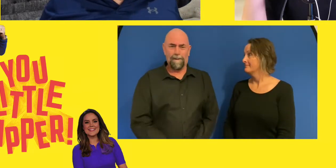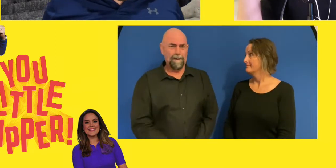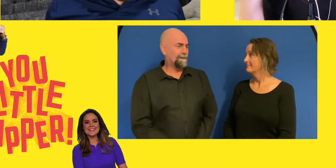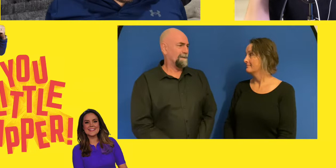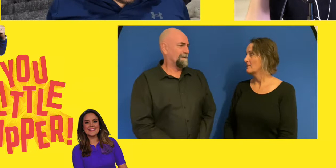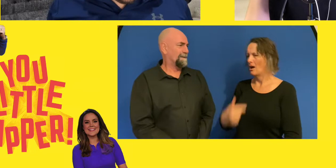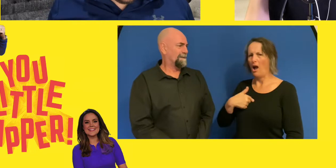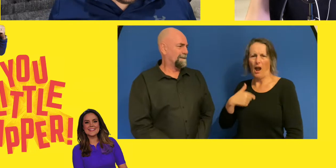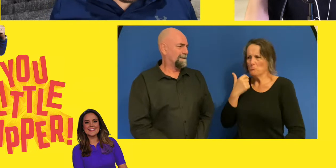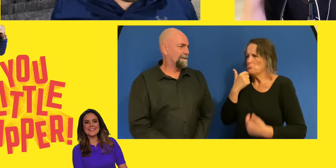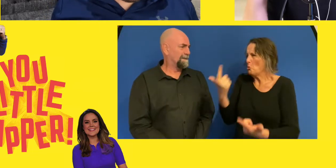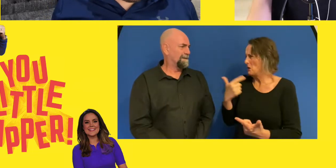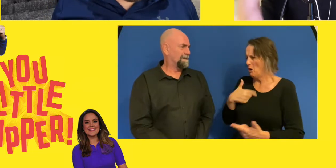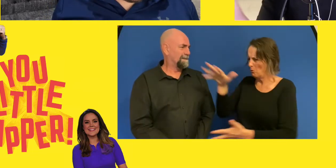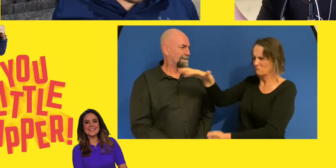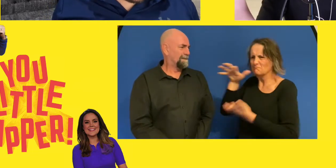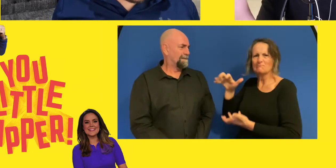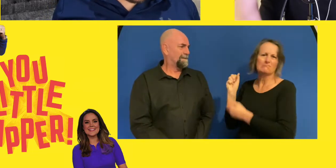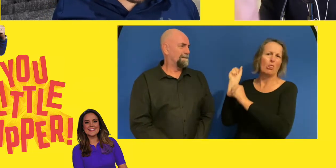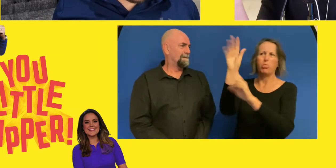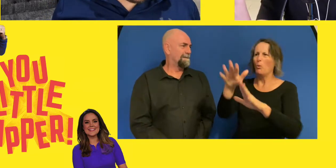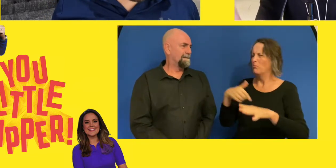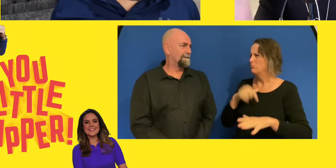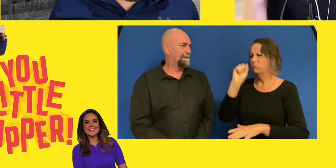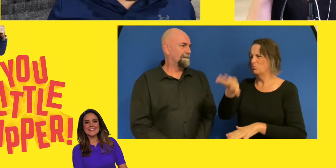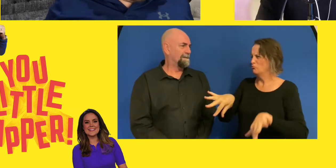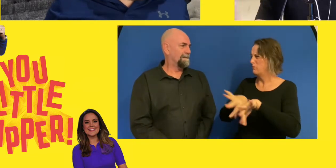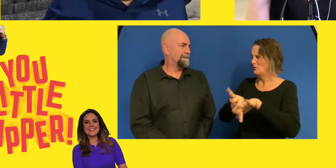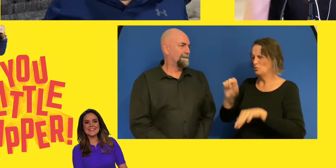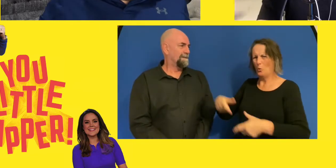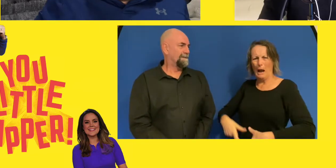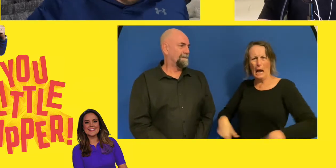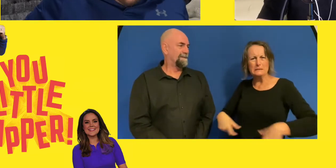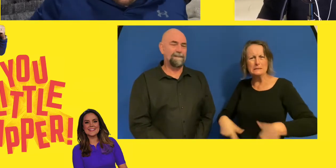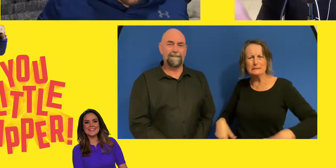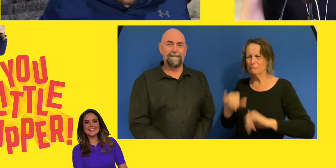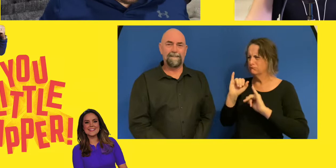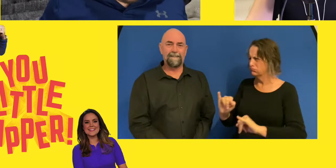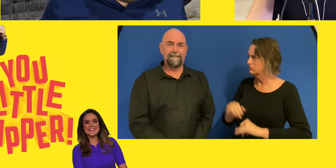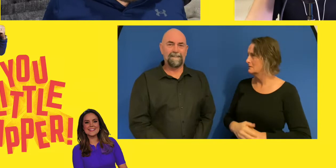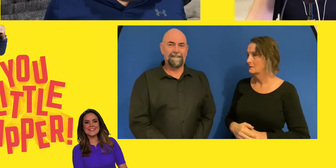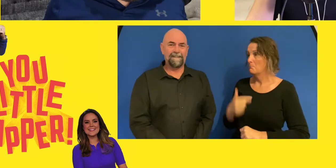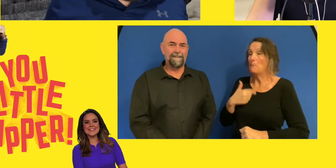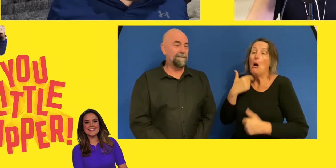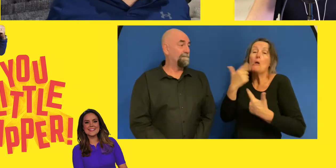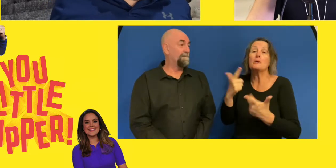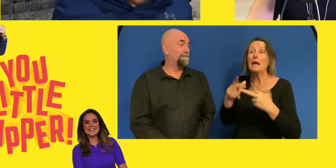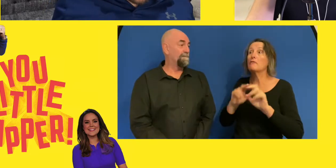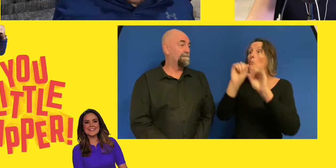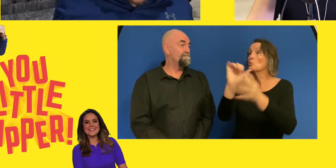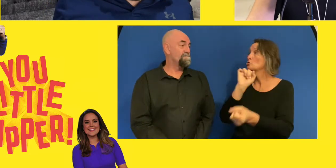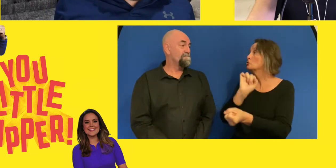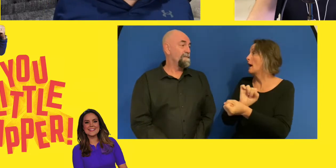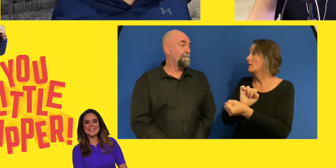I am willing to do time for that crime. I'm willing to go to jail for me dispatching of the... I think I might get knighted. I